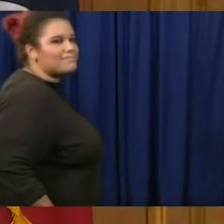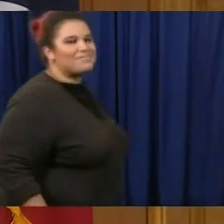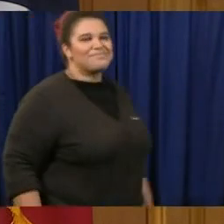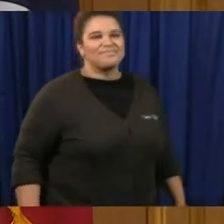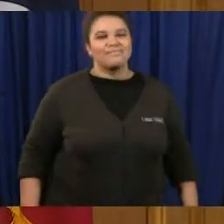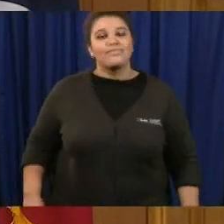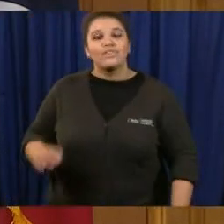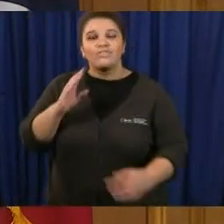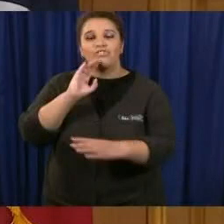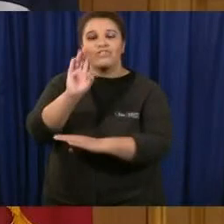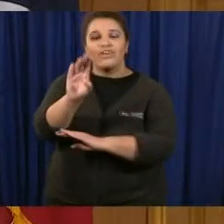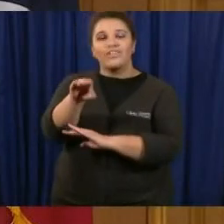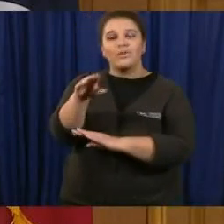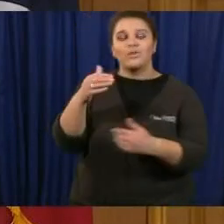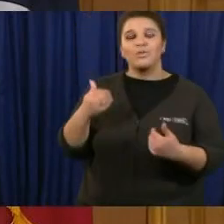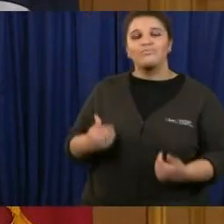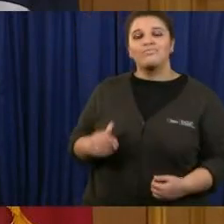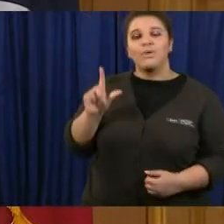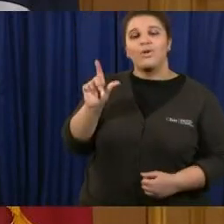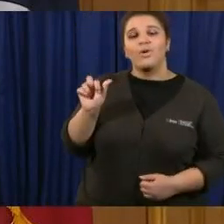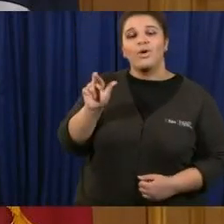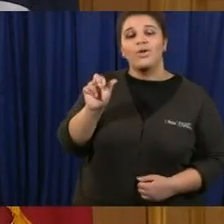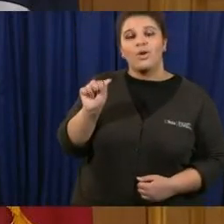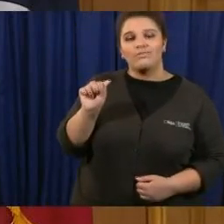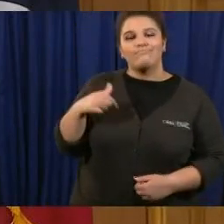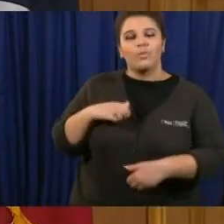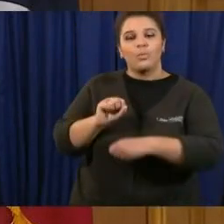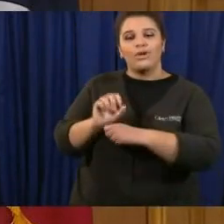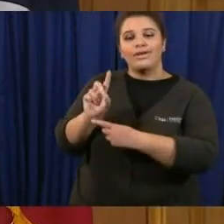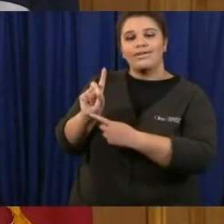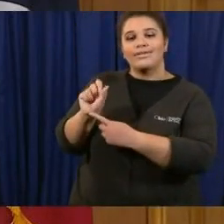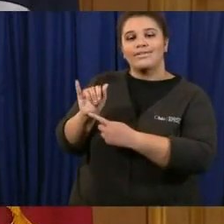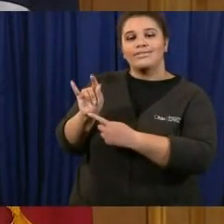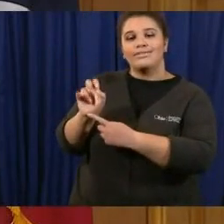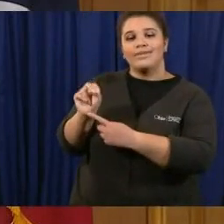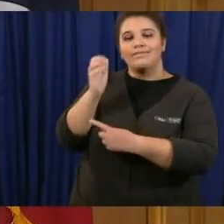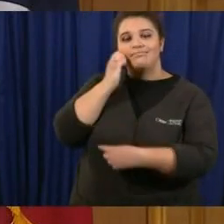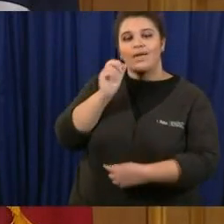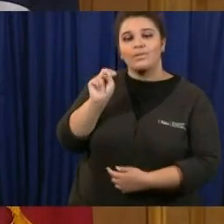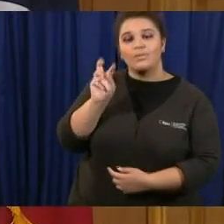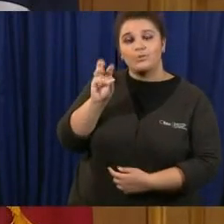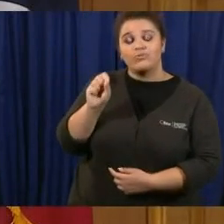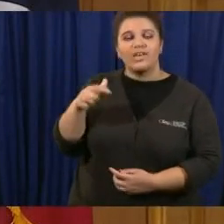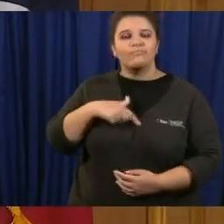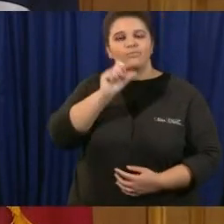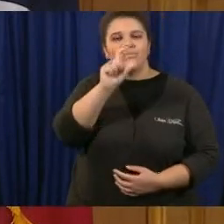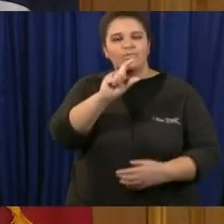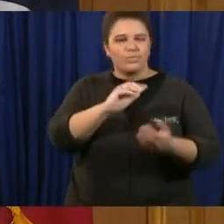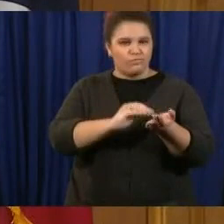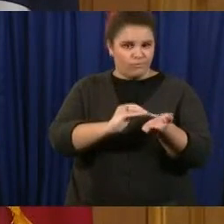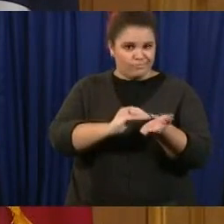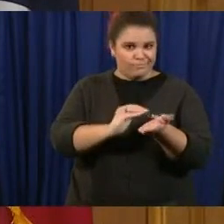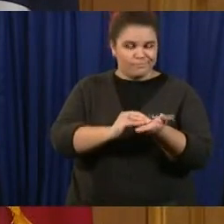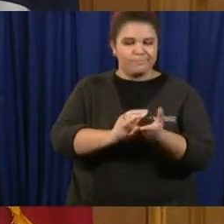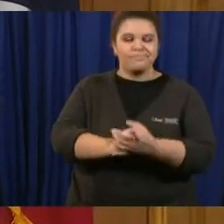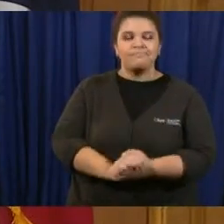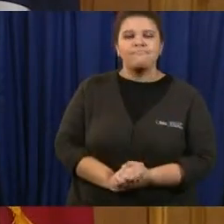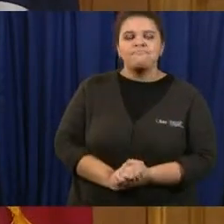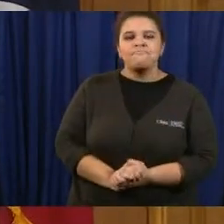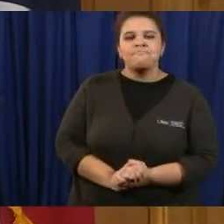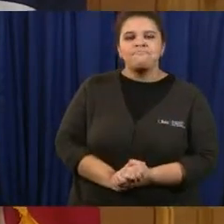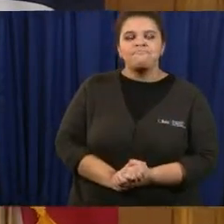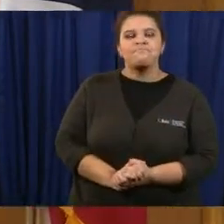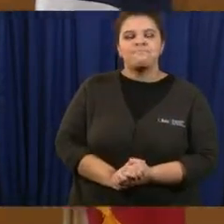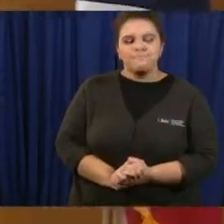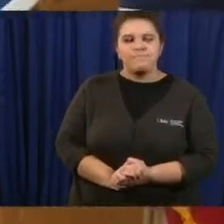Governor. Good afternoon, Governor. Laura Bischoff, Dayton Daily Laura. News. I guess my question is for Dr. Acton. Can you tell us how